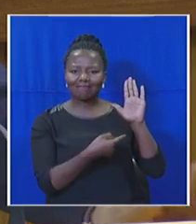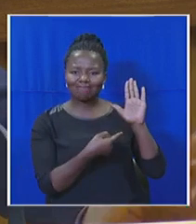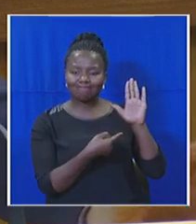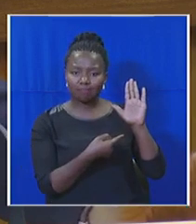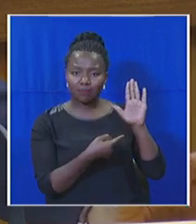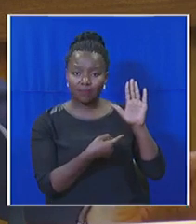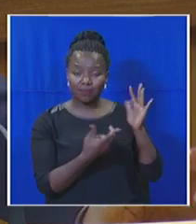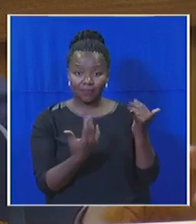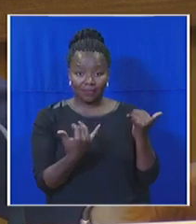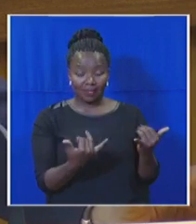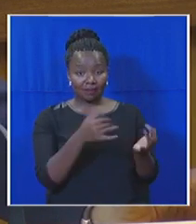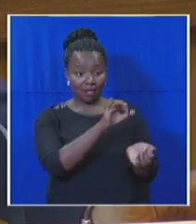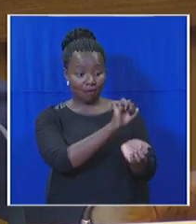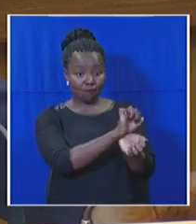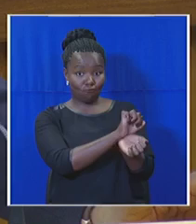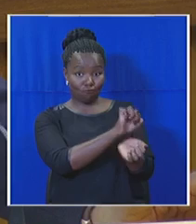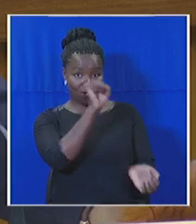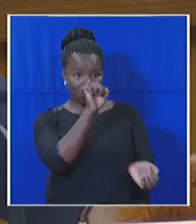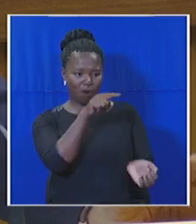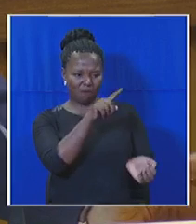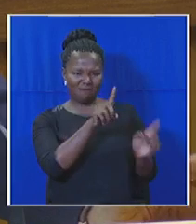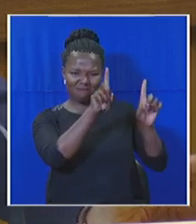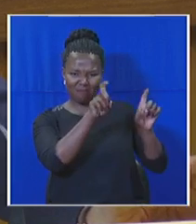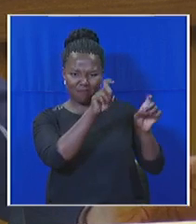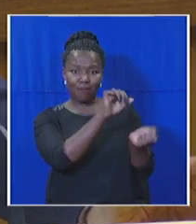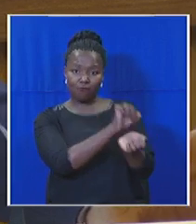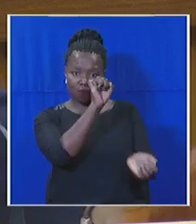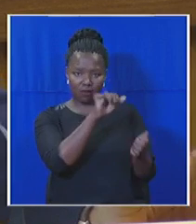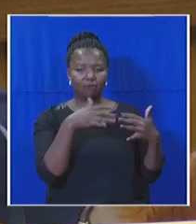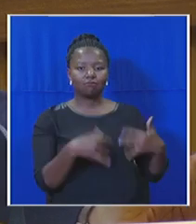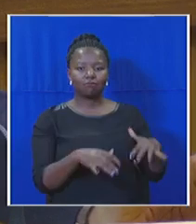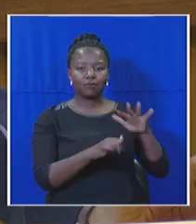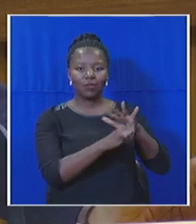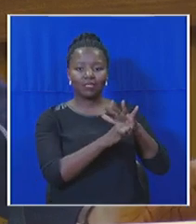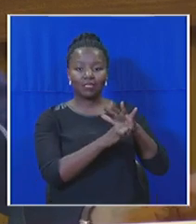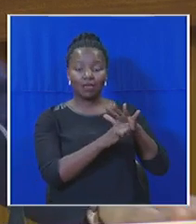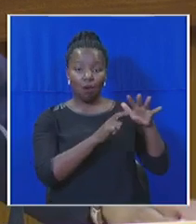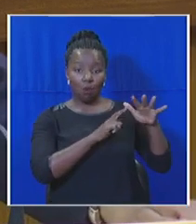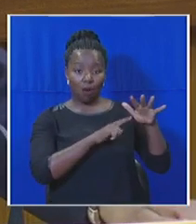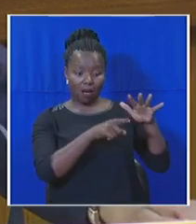And that freedom is important for education.